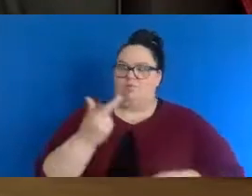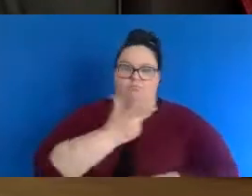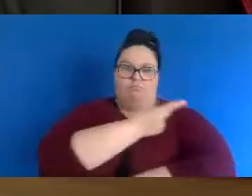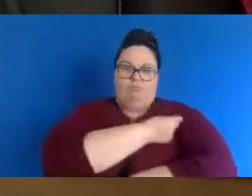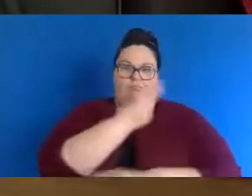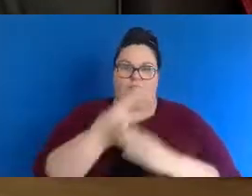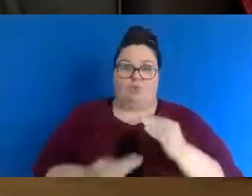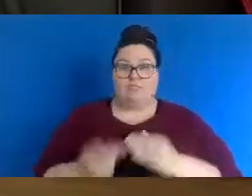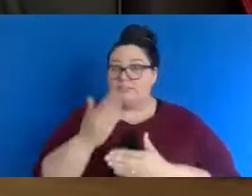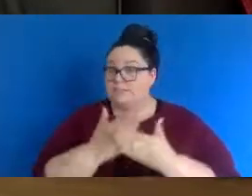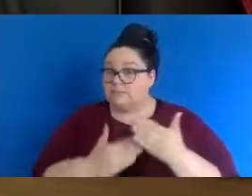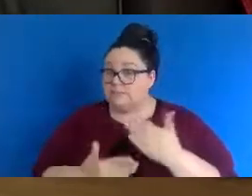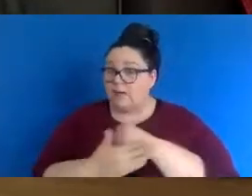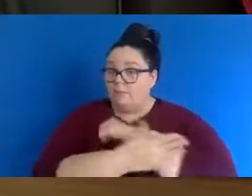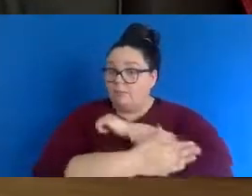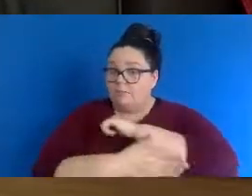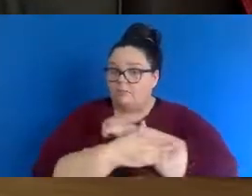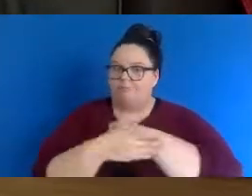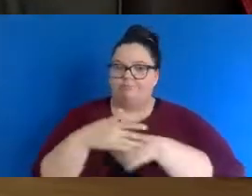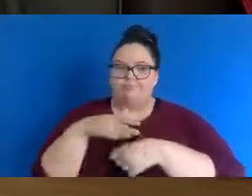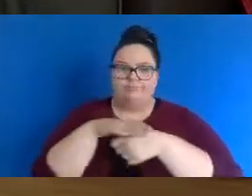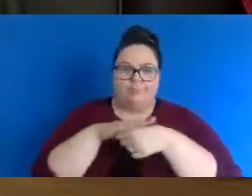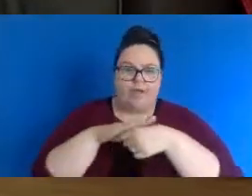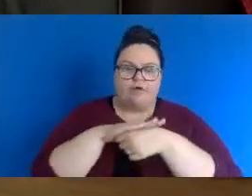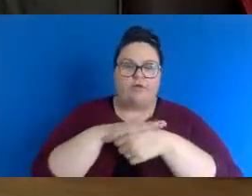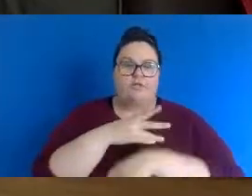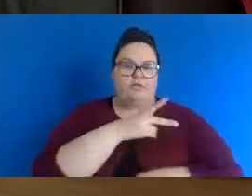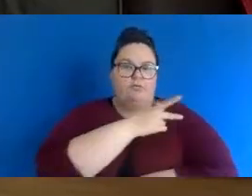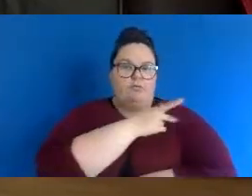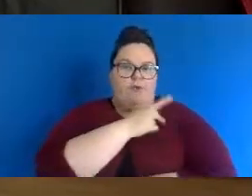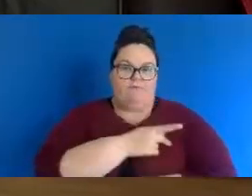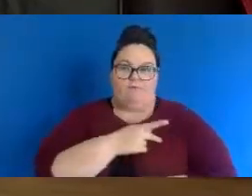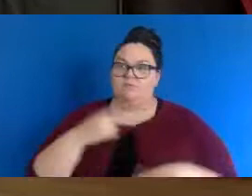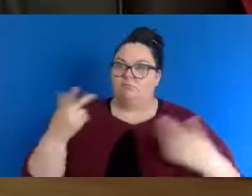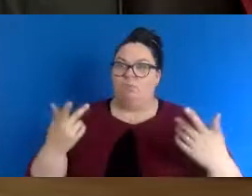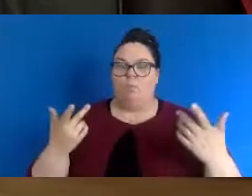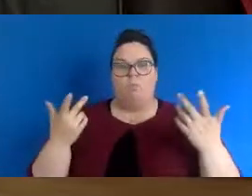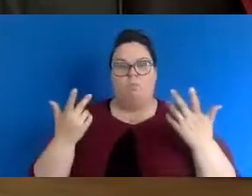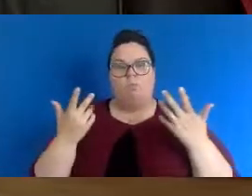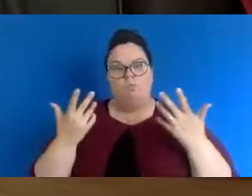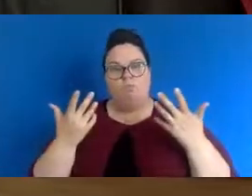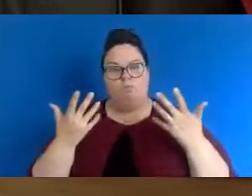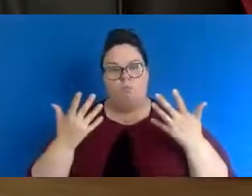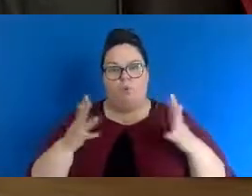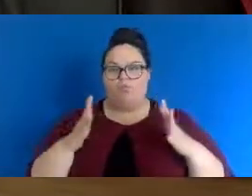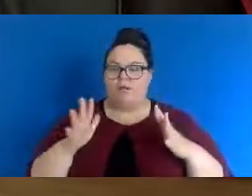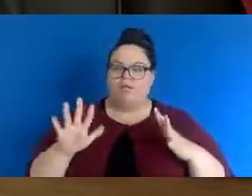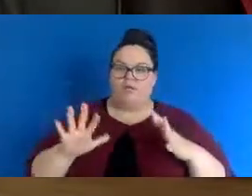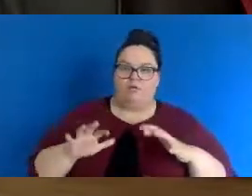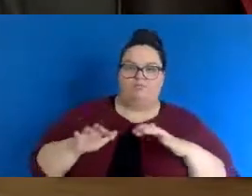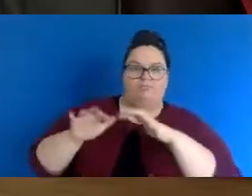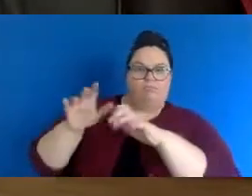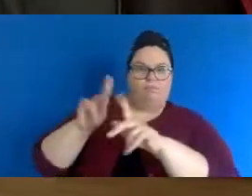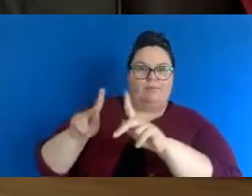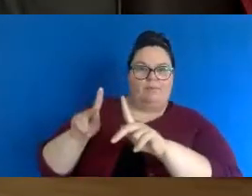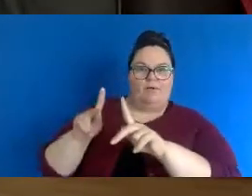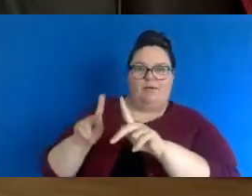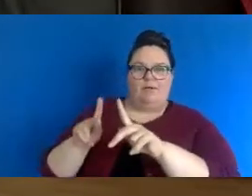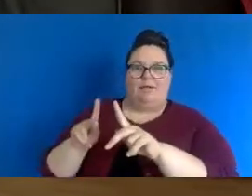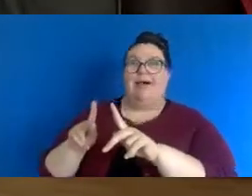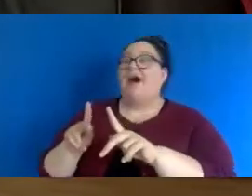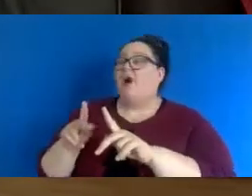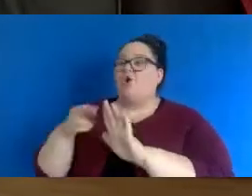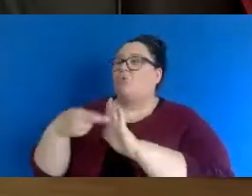there are some jurisdictions who attained their goal of vaccinating their population, and then they had to walk back on some of